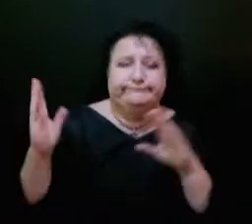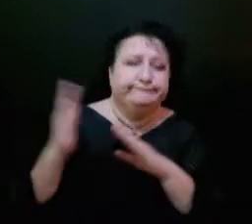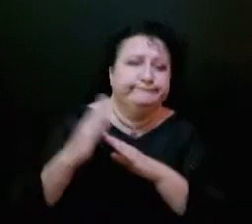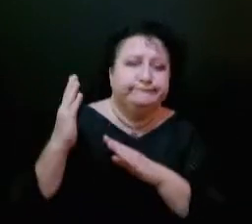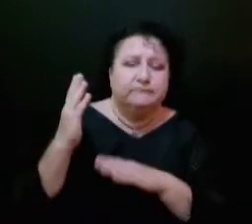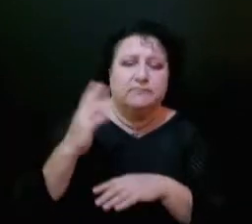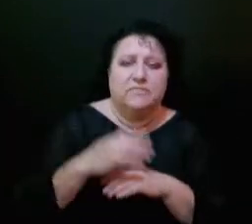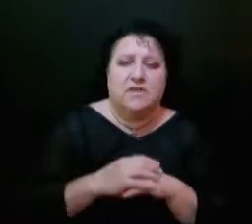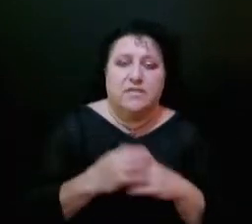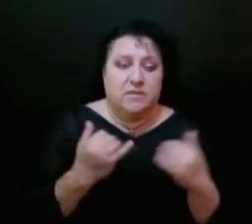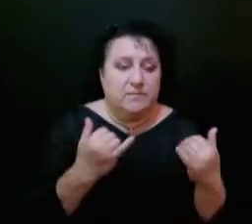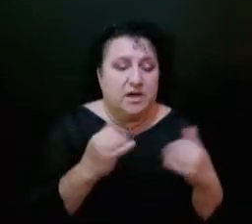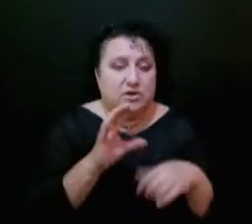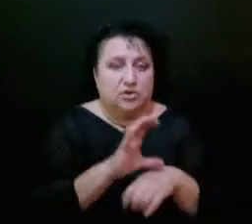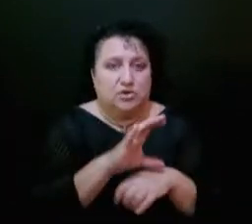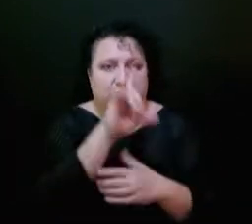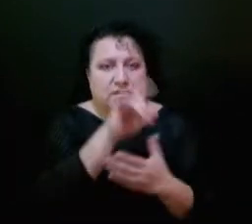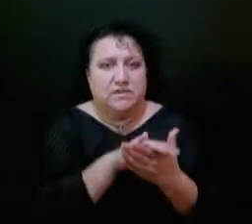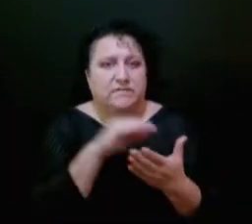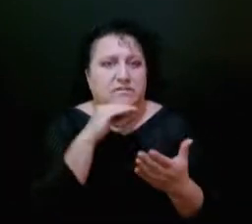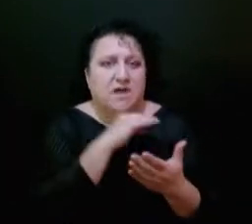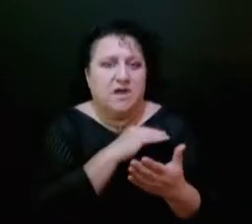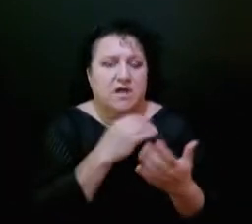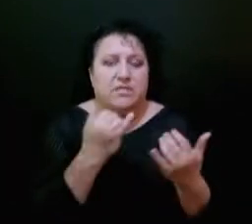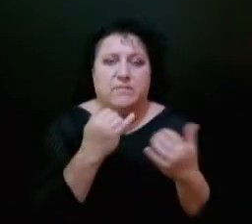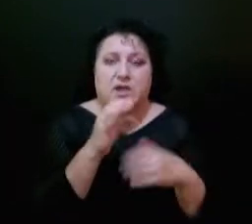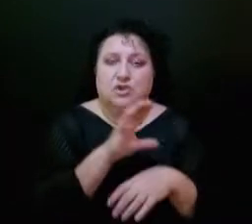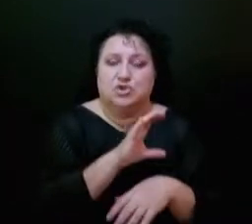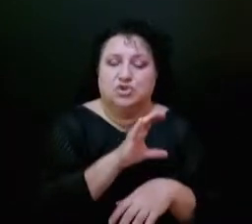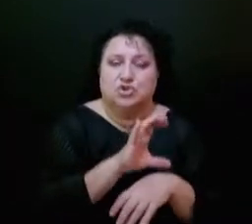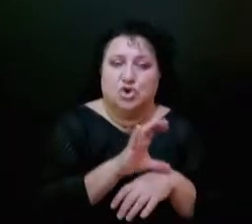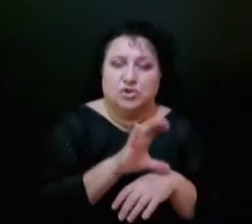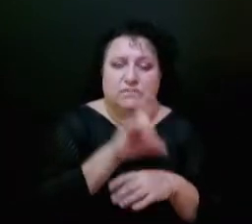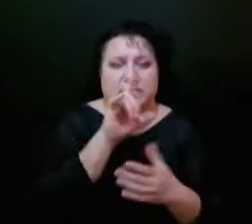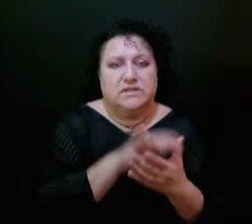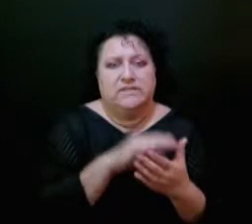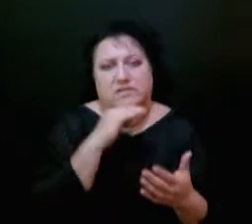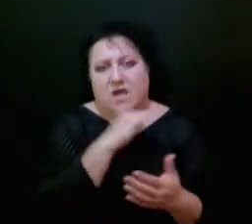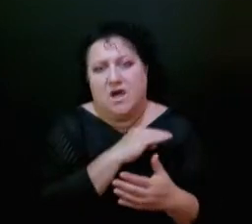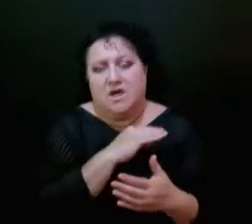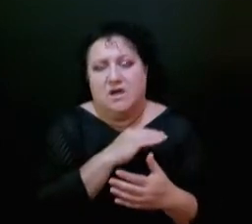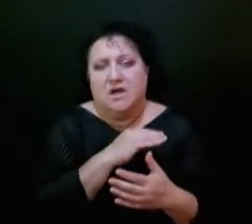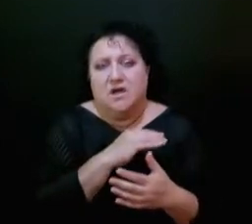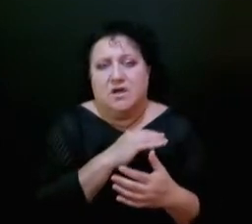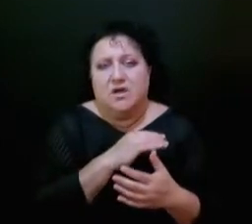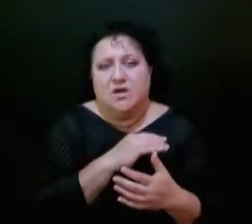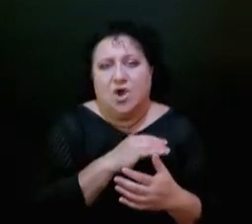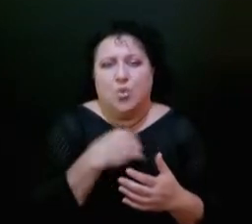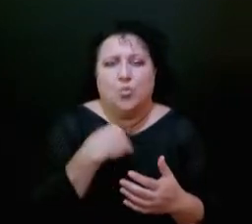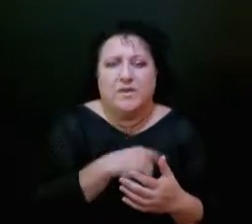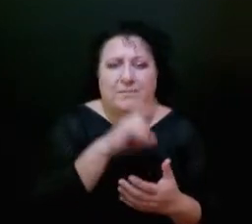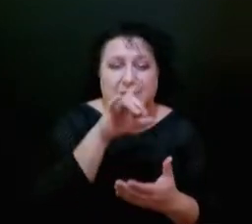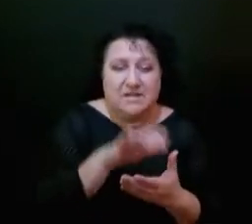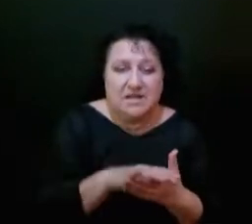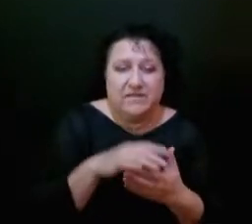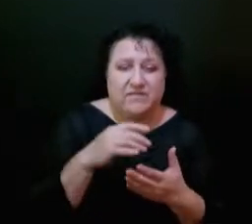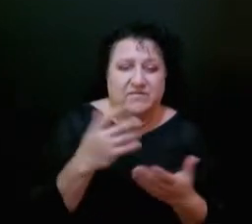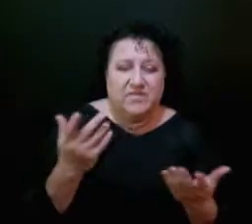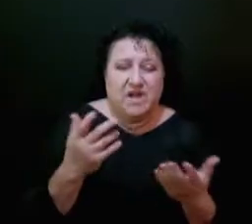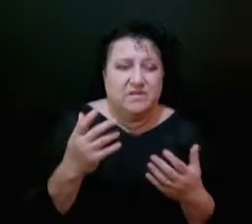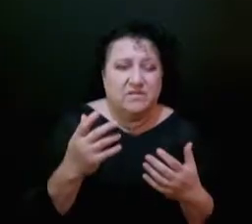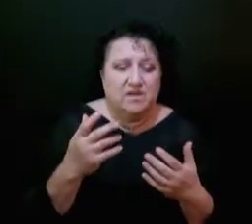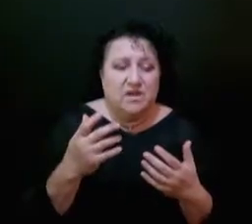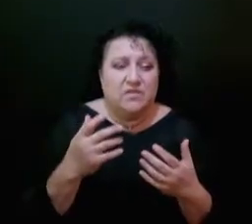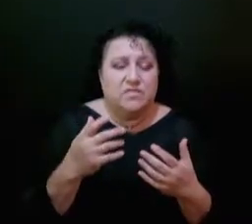lie. The modern church has believed a lie. We have been made to believe that we are an accessory to the world, that we